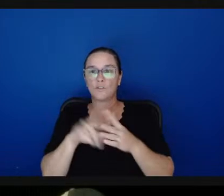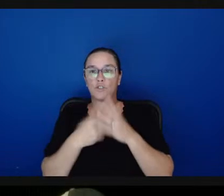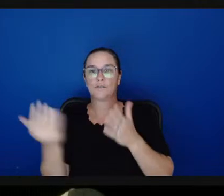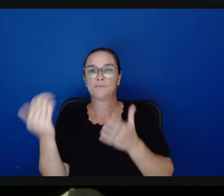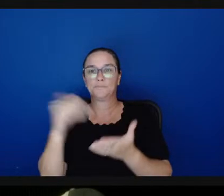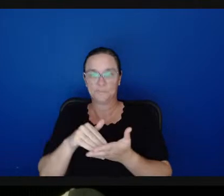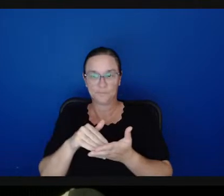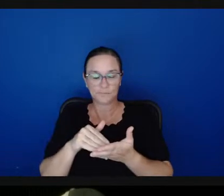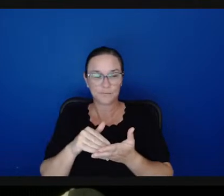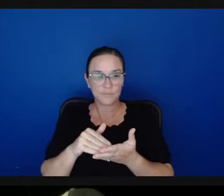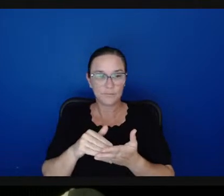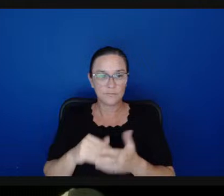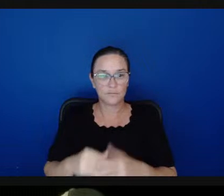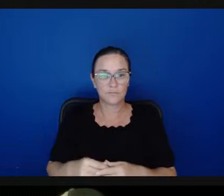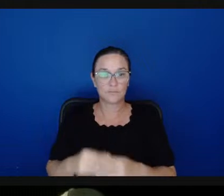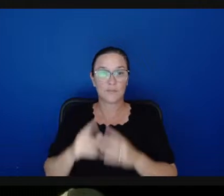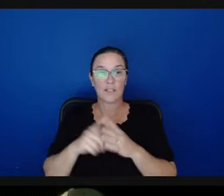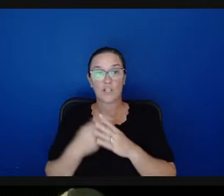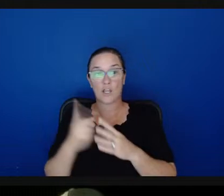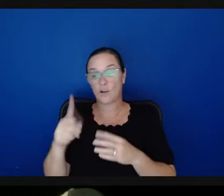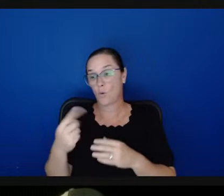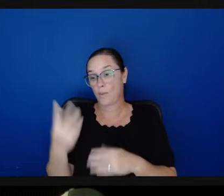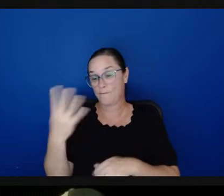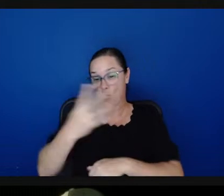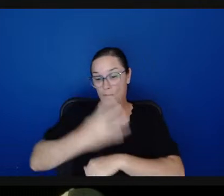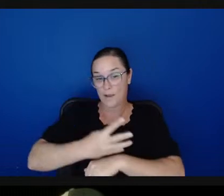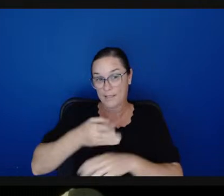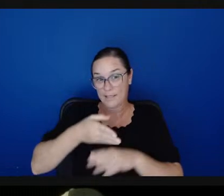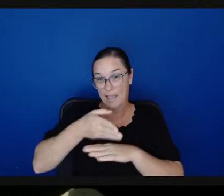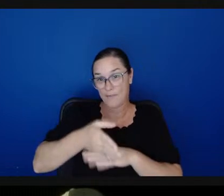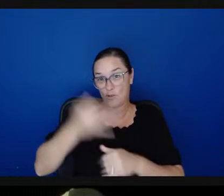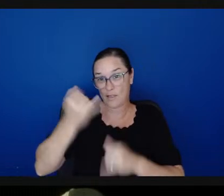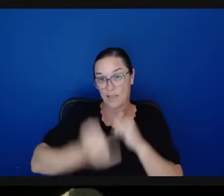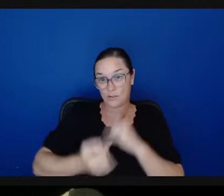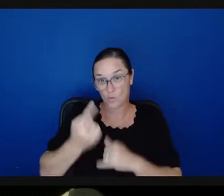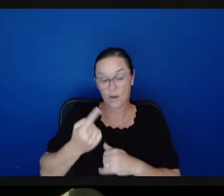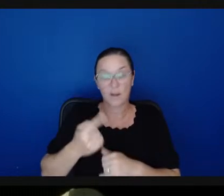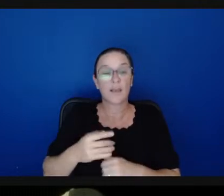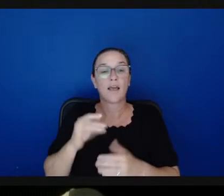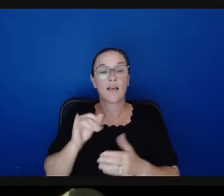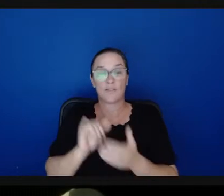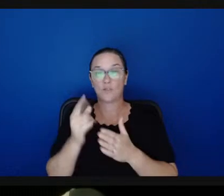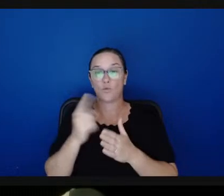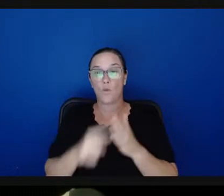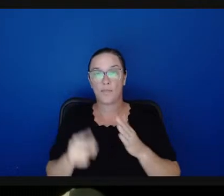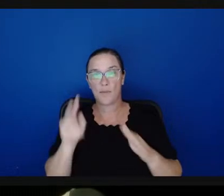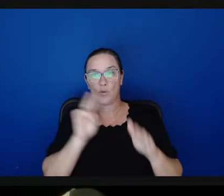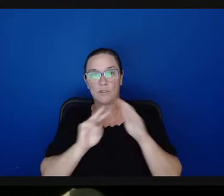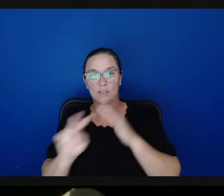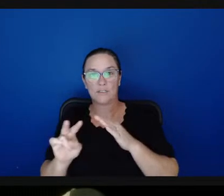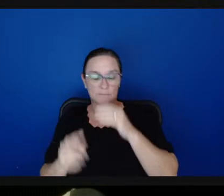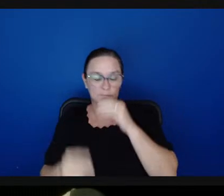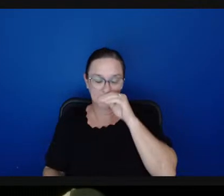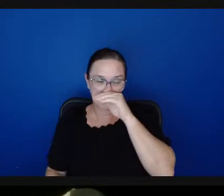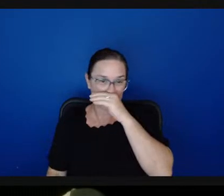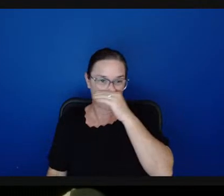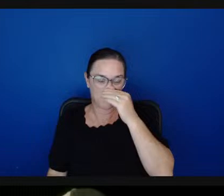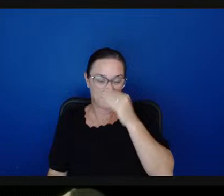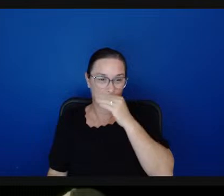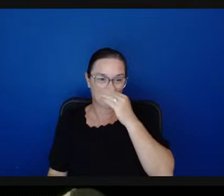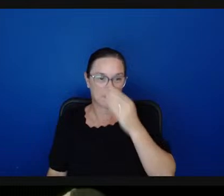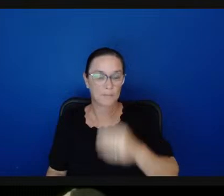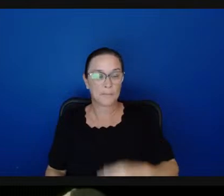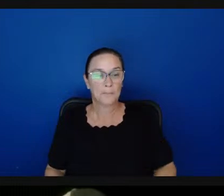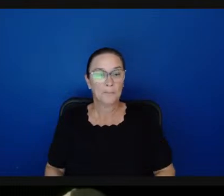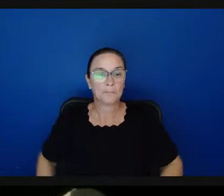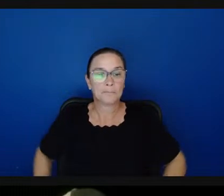even though it began only 4 days after the last episode, that was what they had expected, right? And forecast as